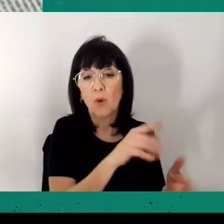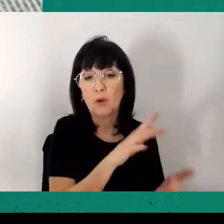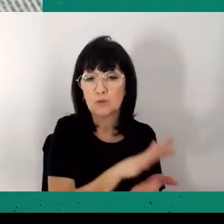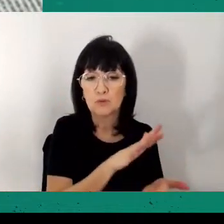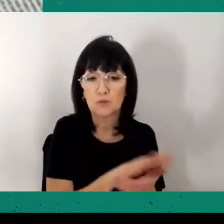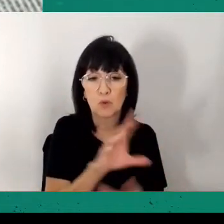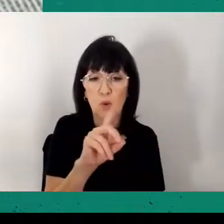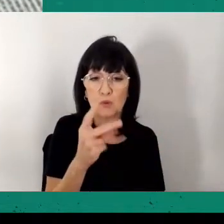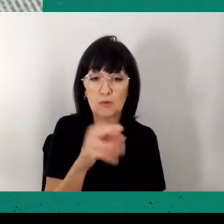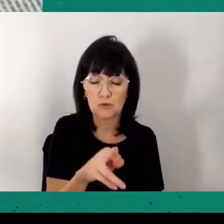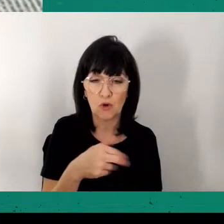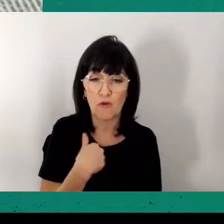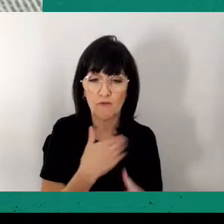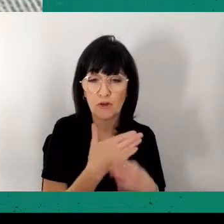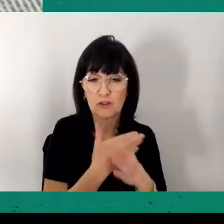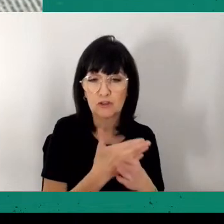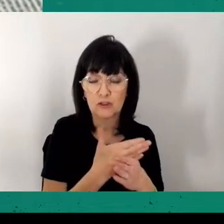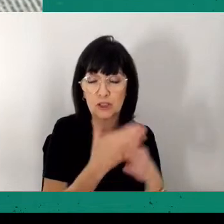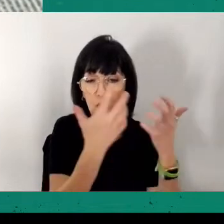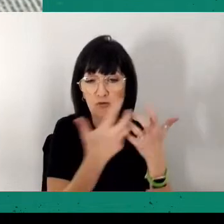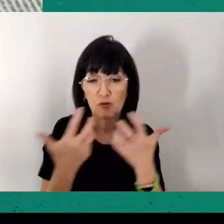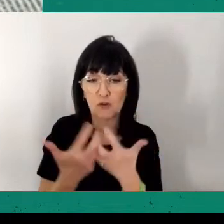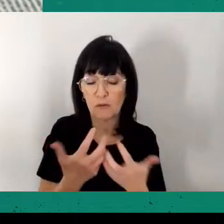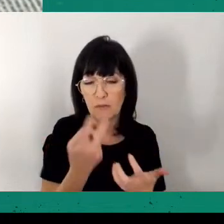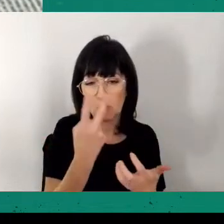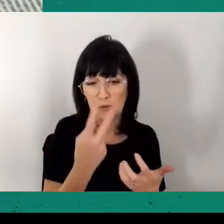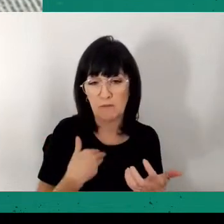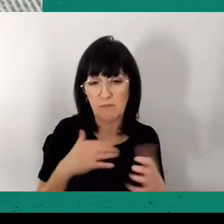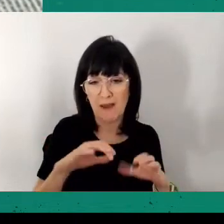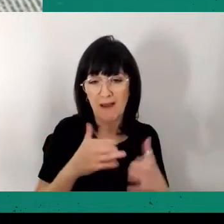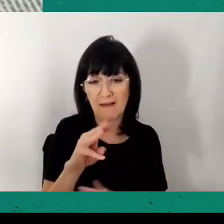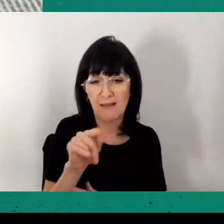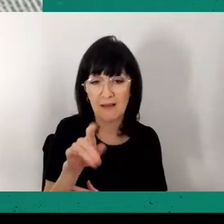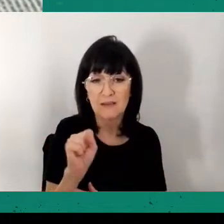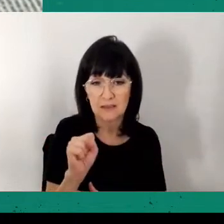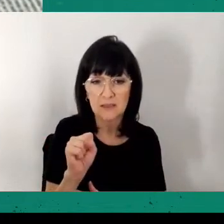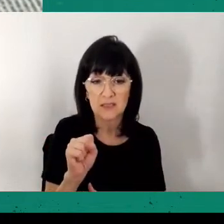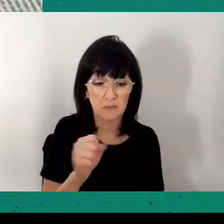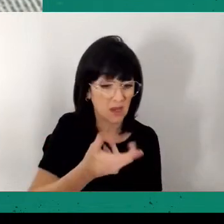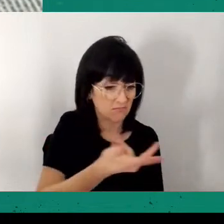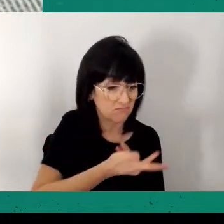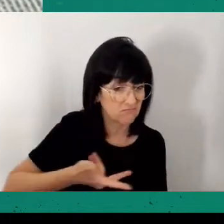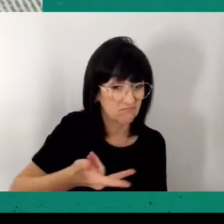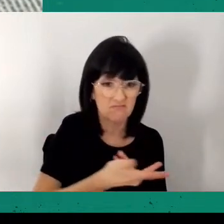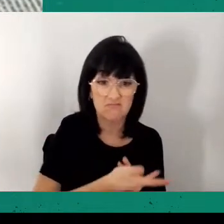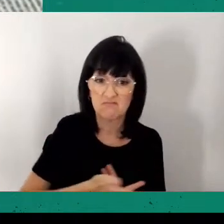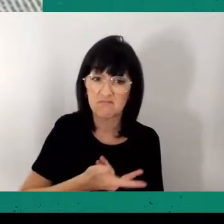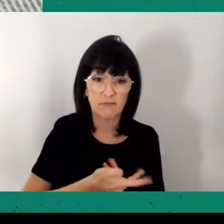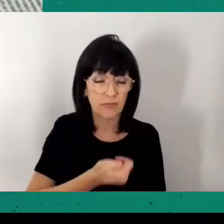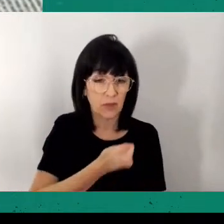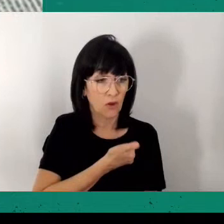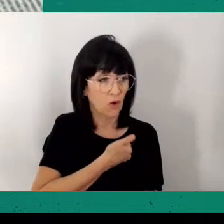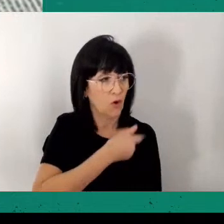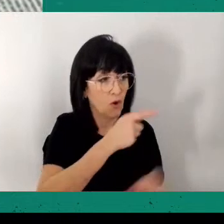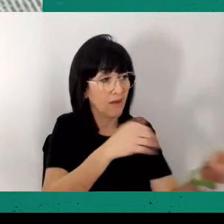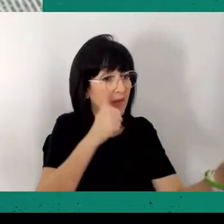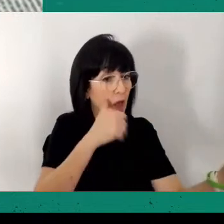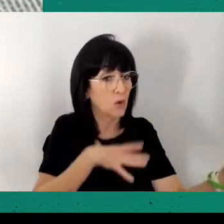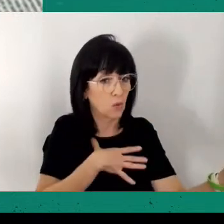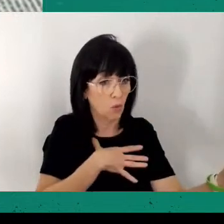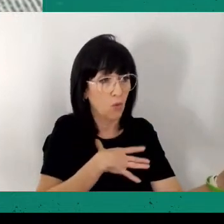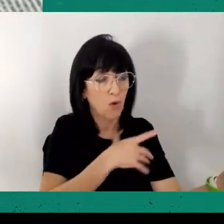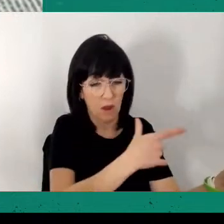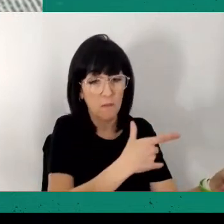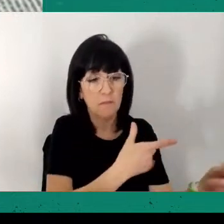with 2 of my classmates. We were completely on our own. The lady gave us the room and cooking privileges.